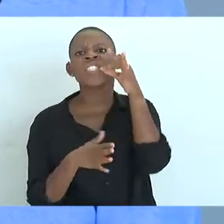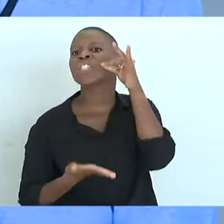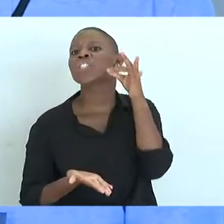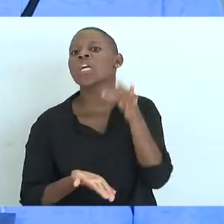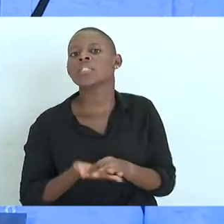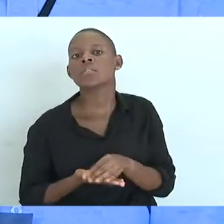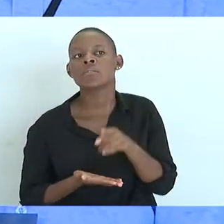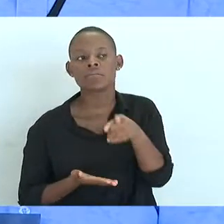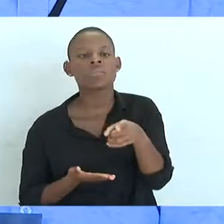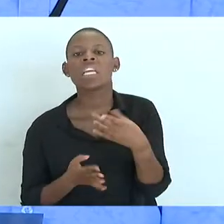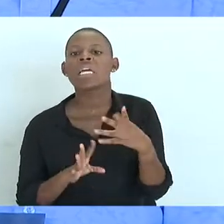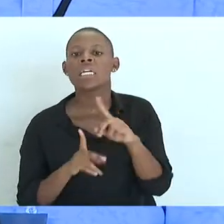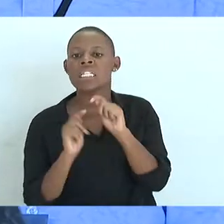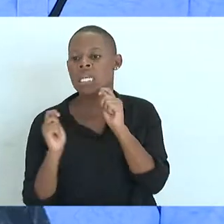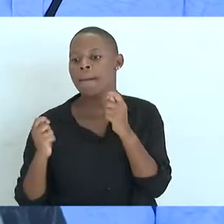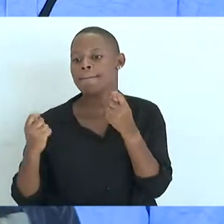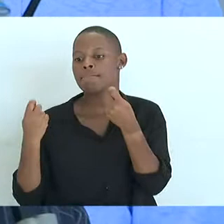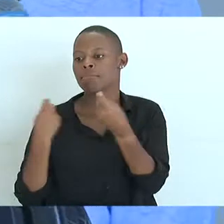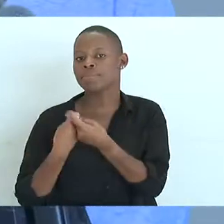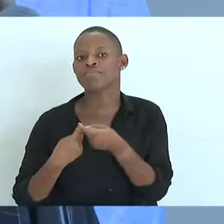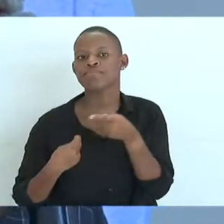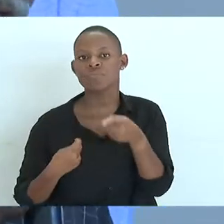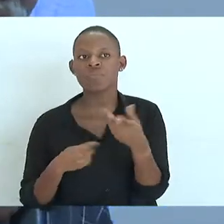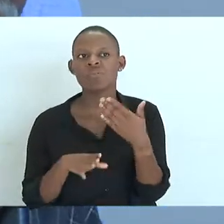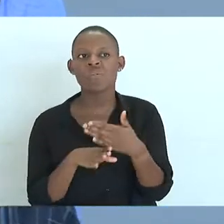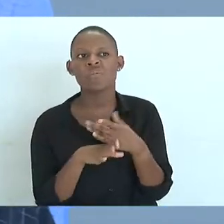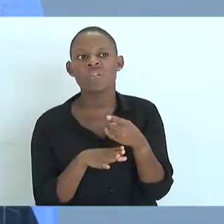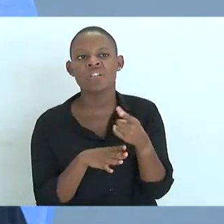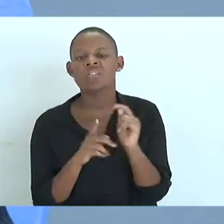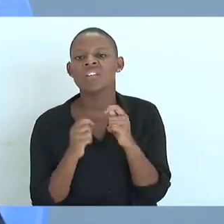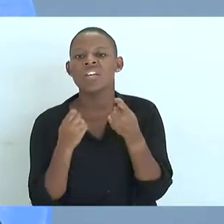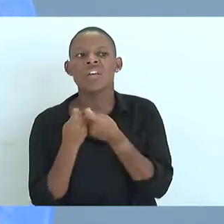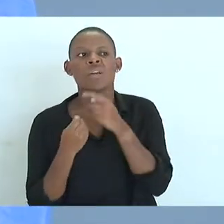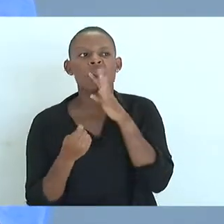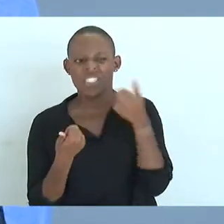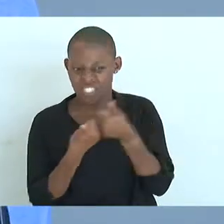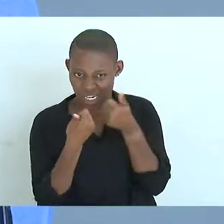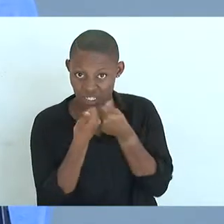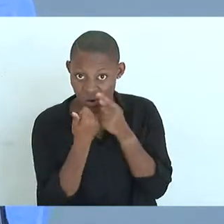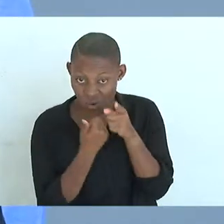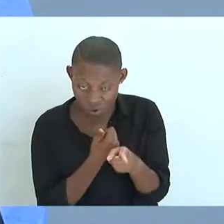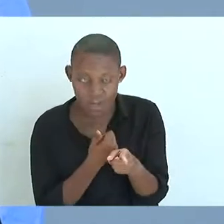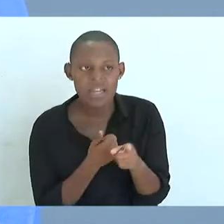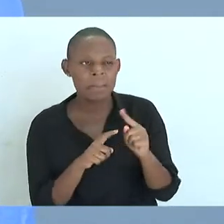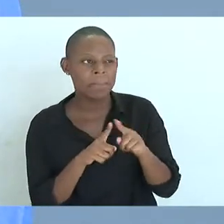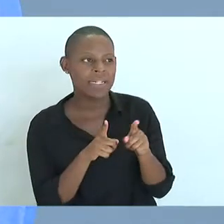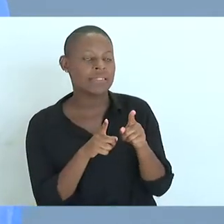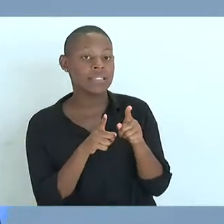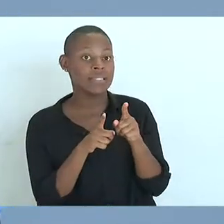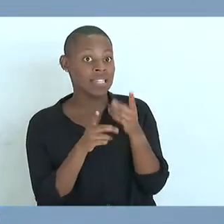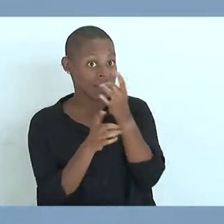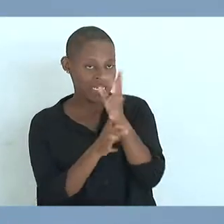team. We got some hiccups with the task team, but I won't go there. I will follow the